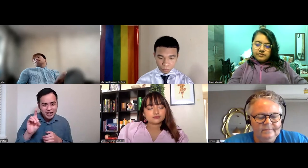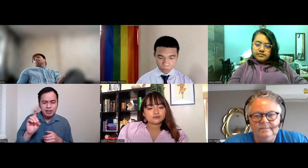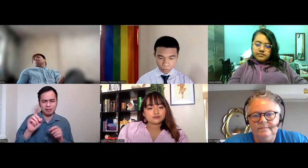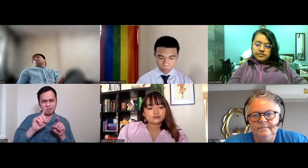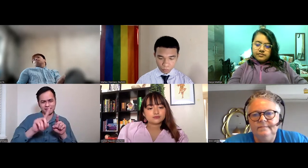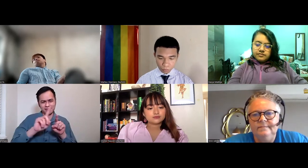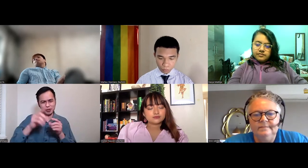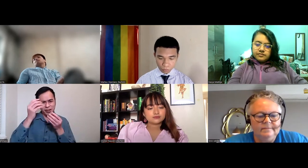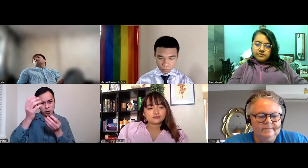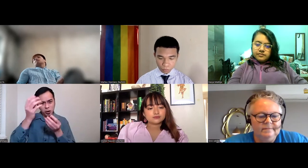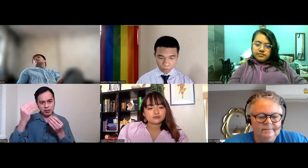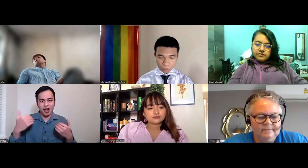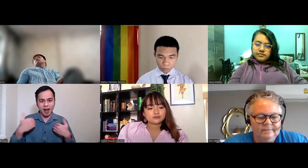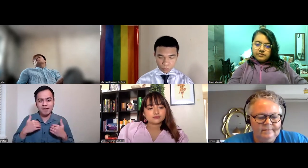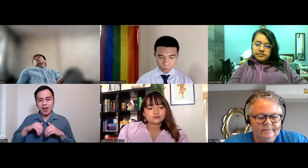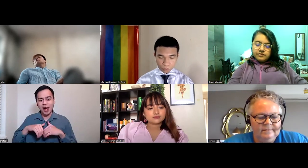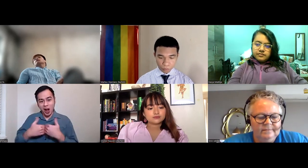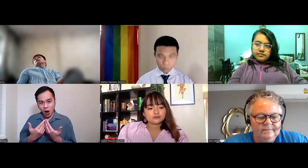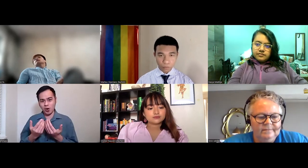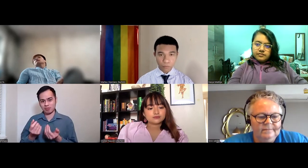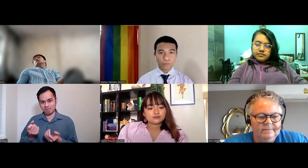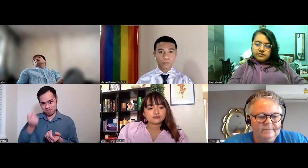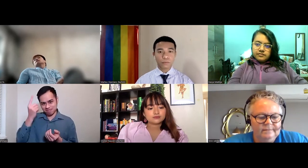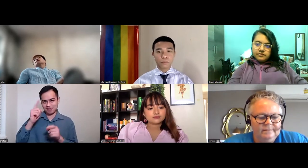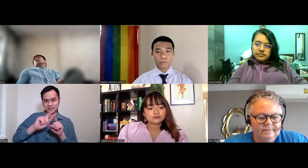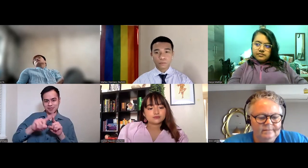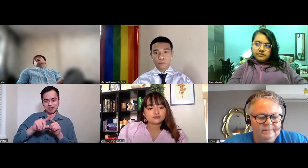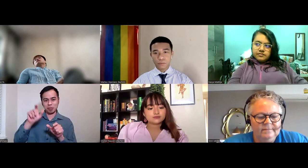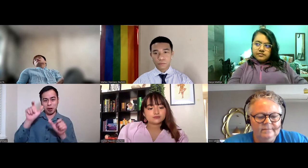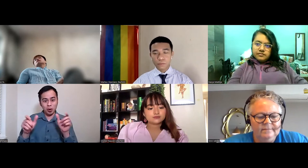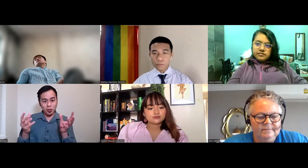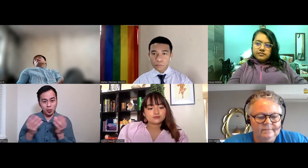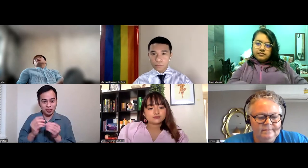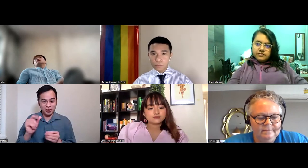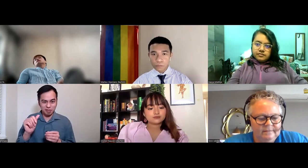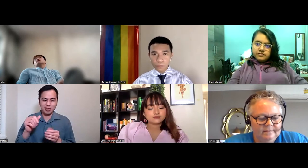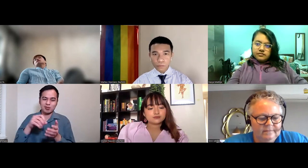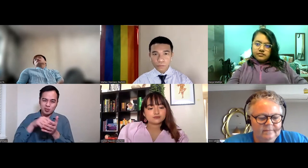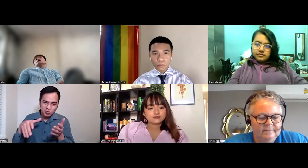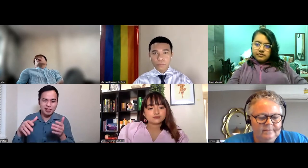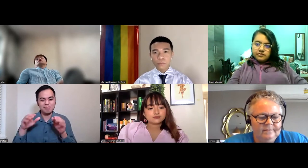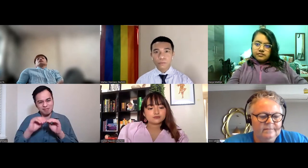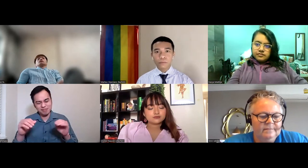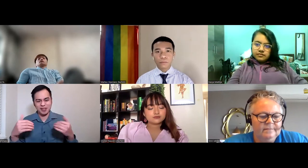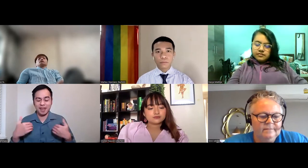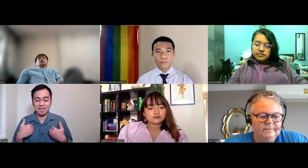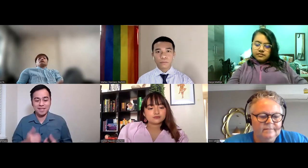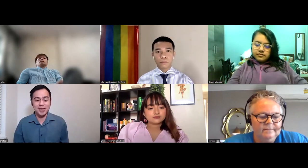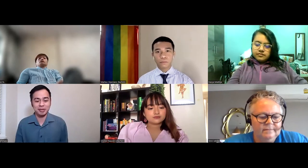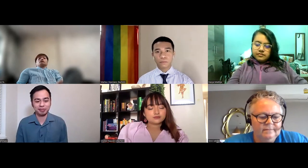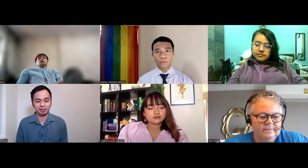that videos and then in, for example, for deaf, WFD, the World Federation of the Deaf, has different resources and